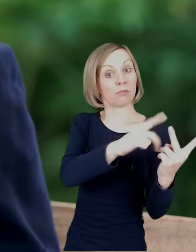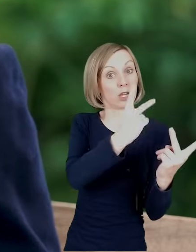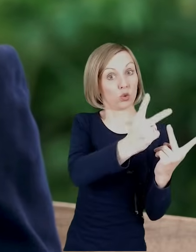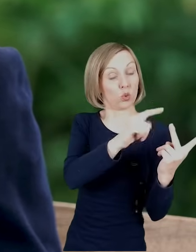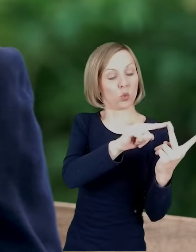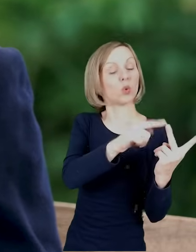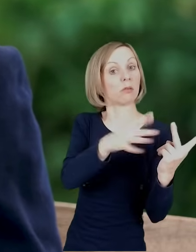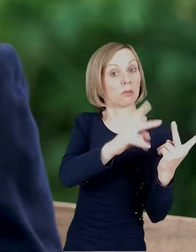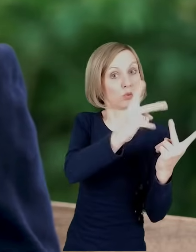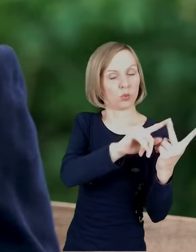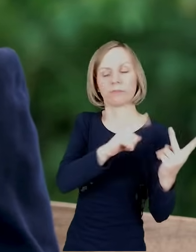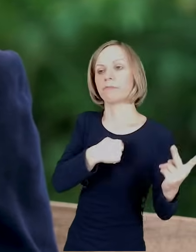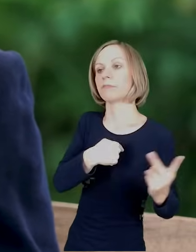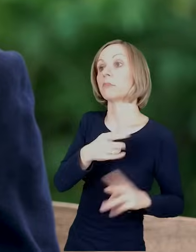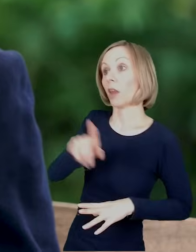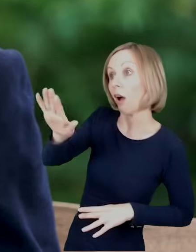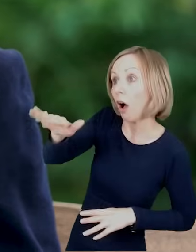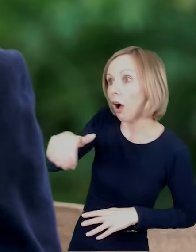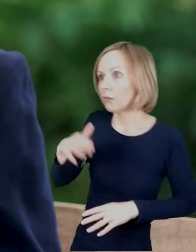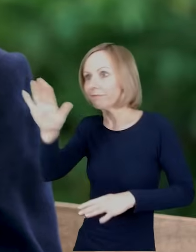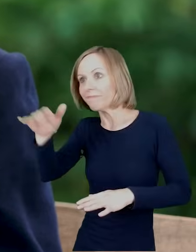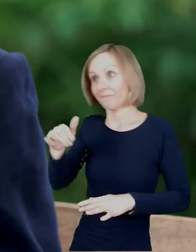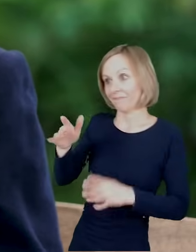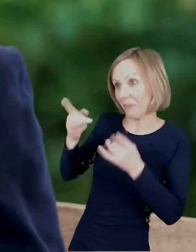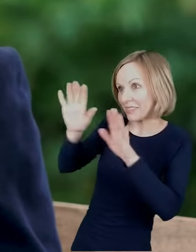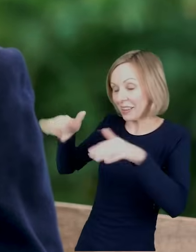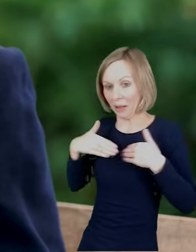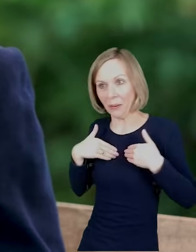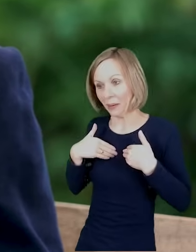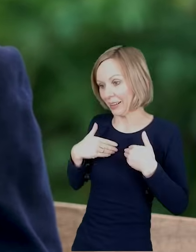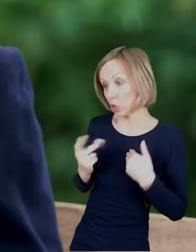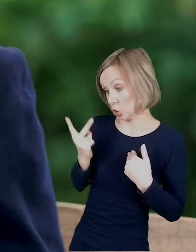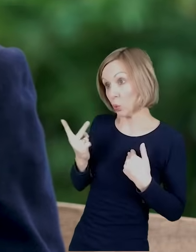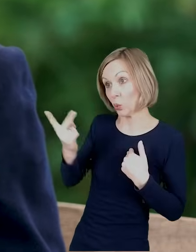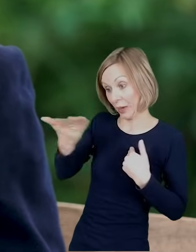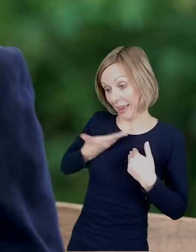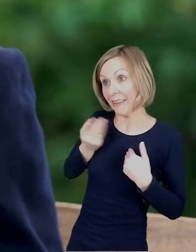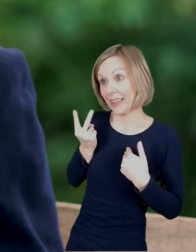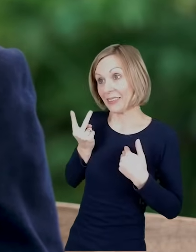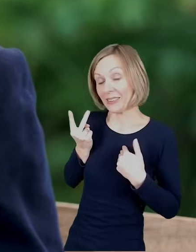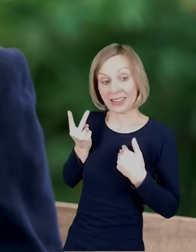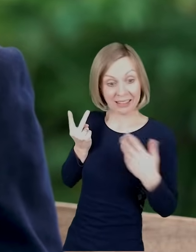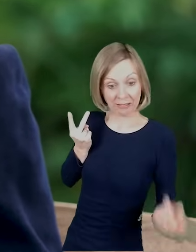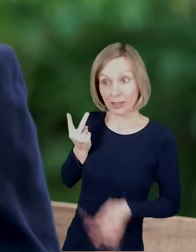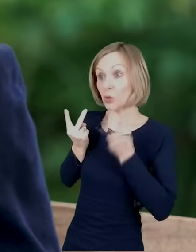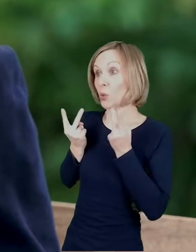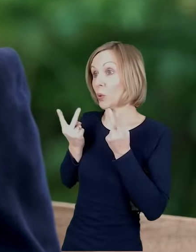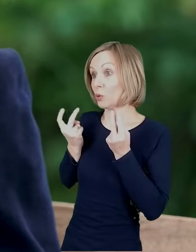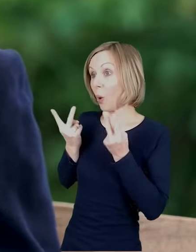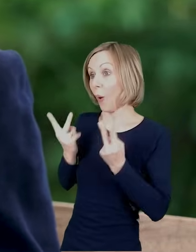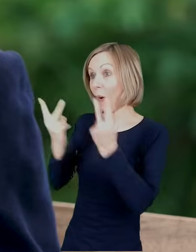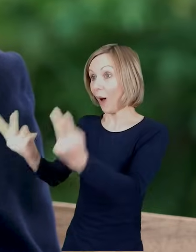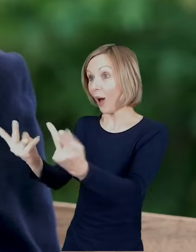And the one with the 2 talents also came forward, saying, Master, you handed over to me 2 talents. See, I